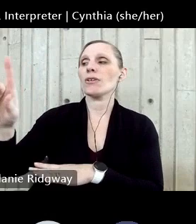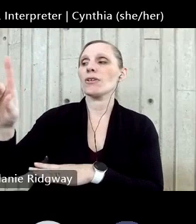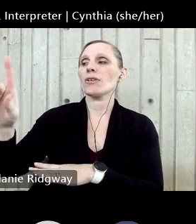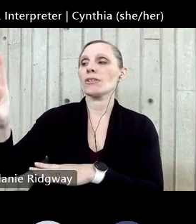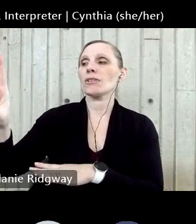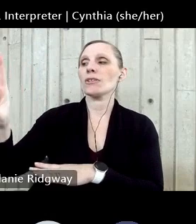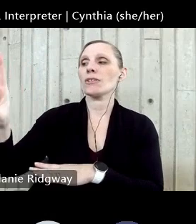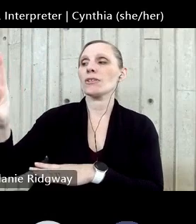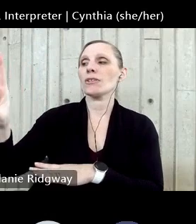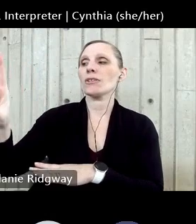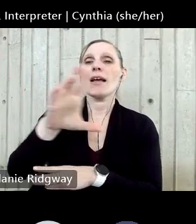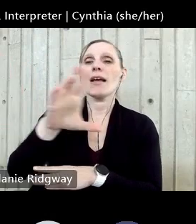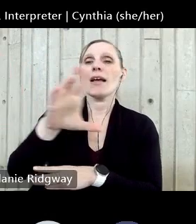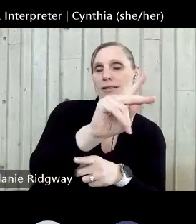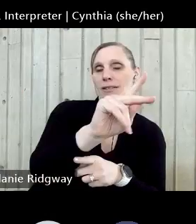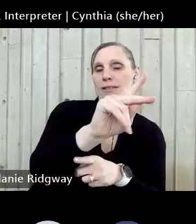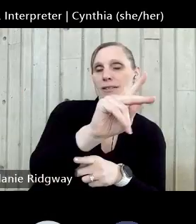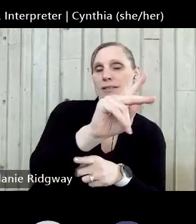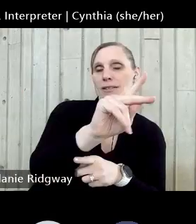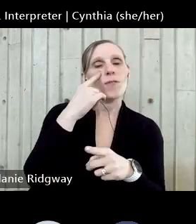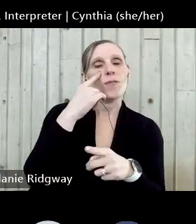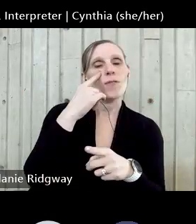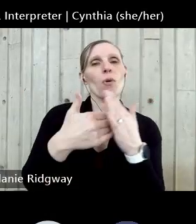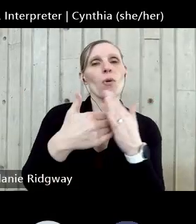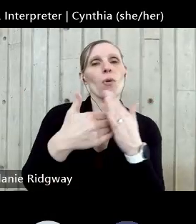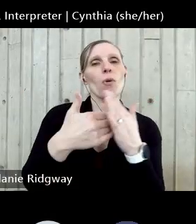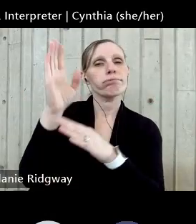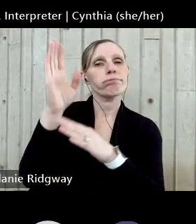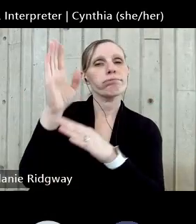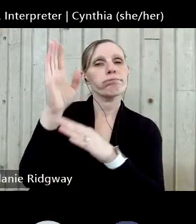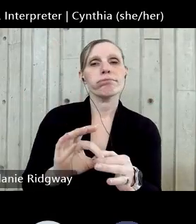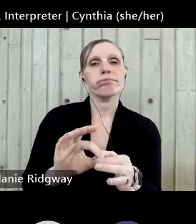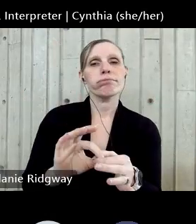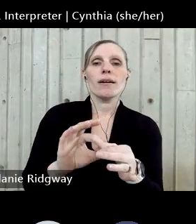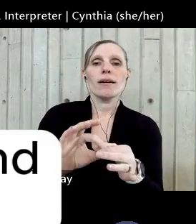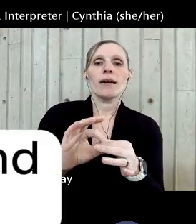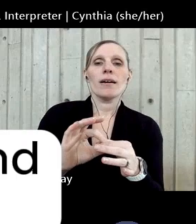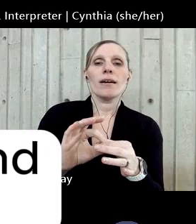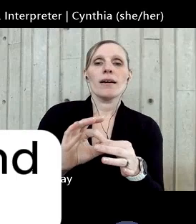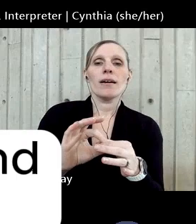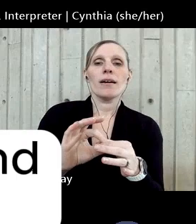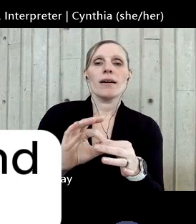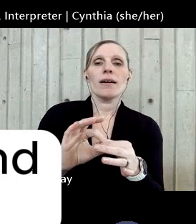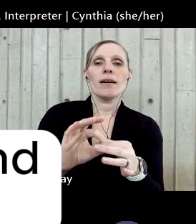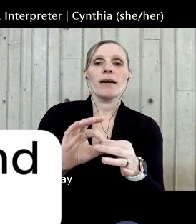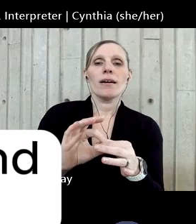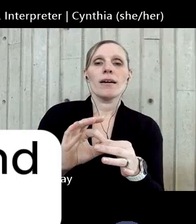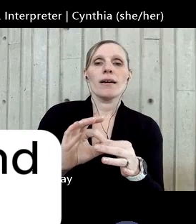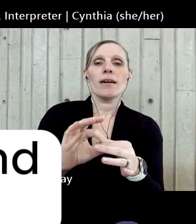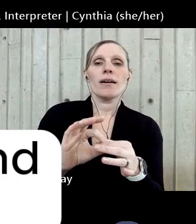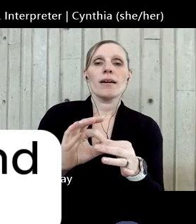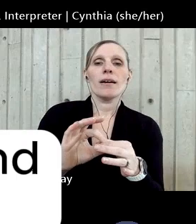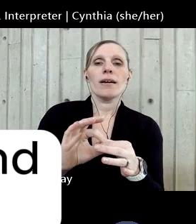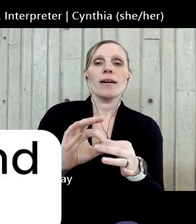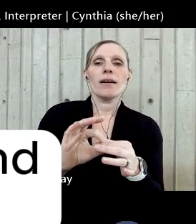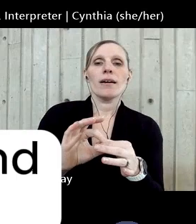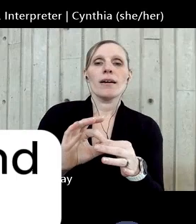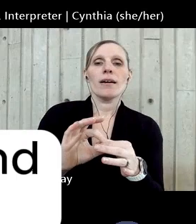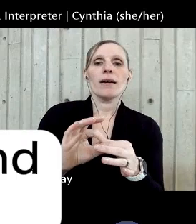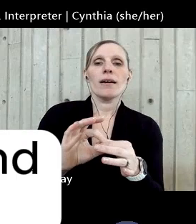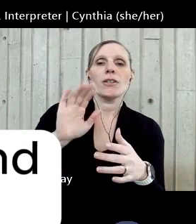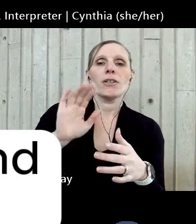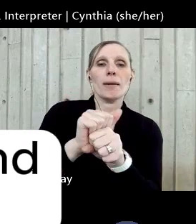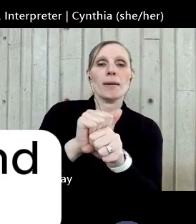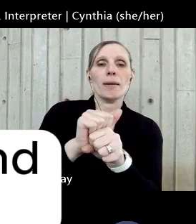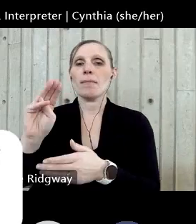and the My Job Match demo. Thank you to our ASL interpreters, Cynthia and Melanie. Thank you to